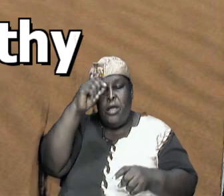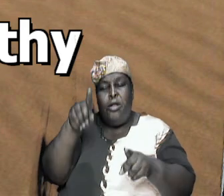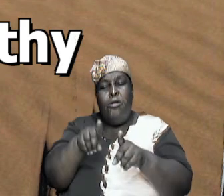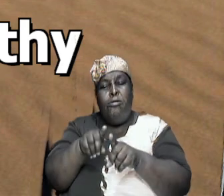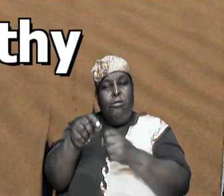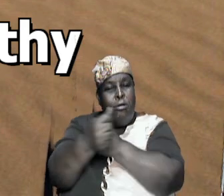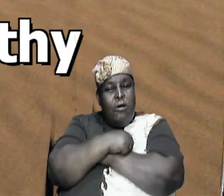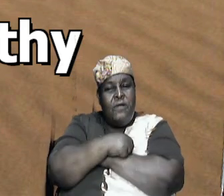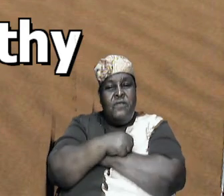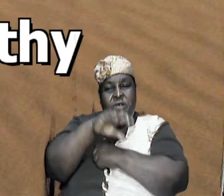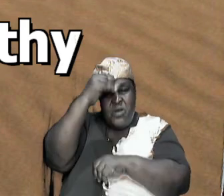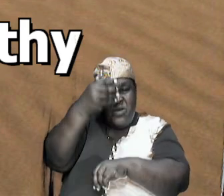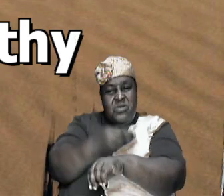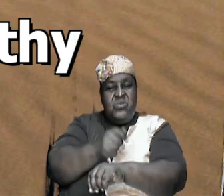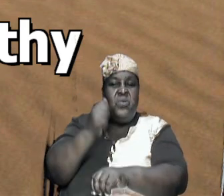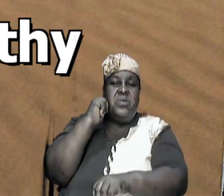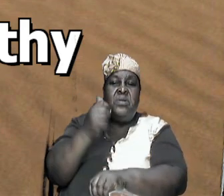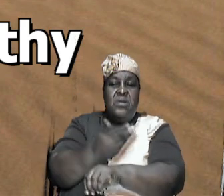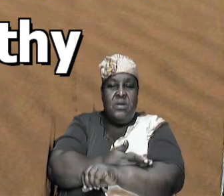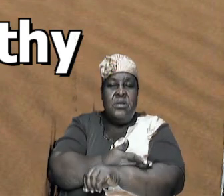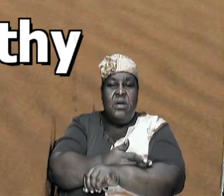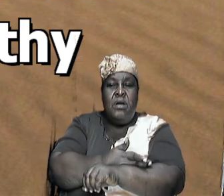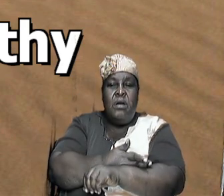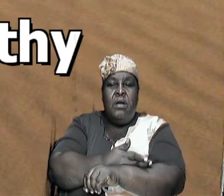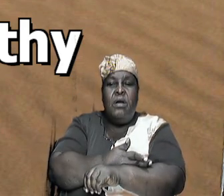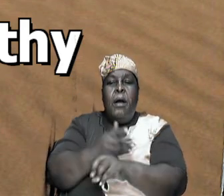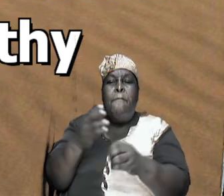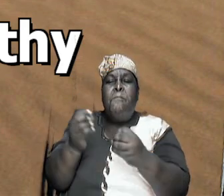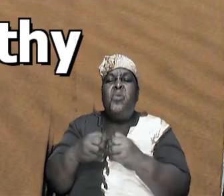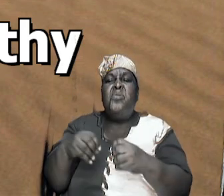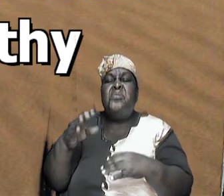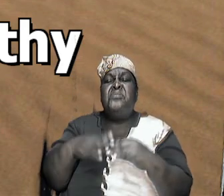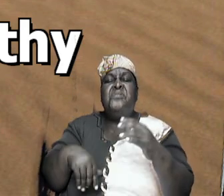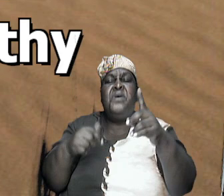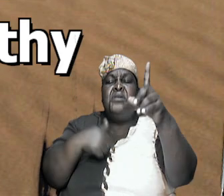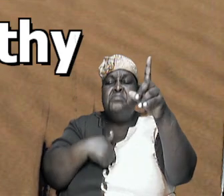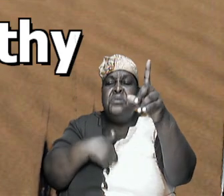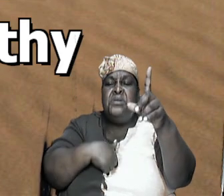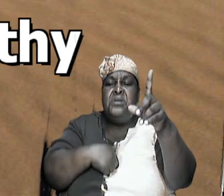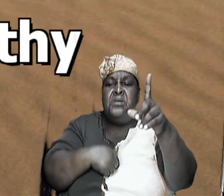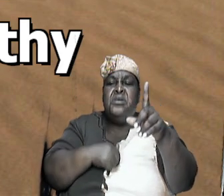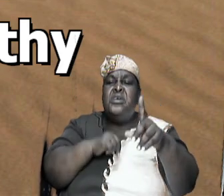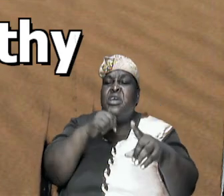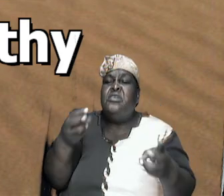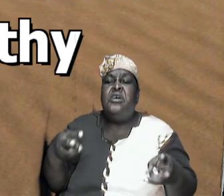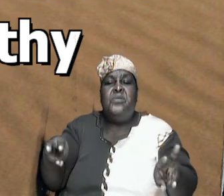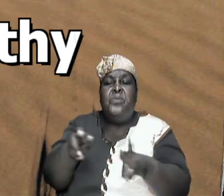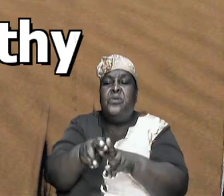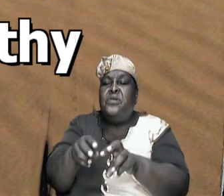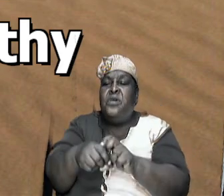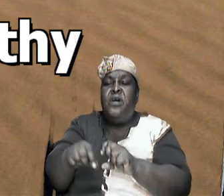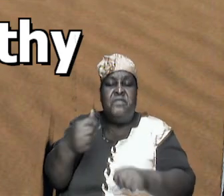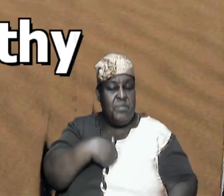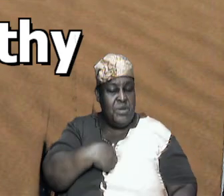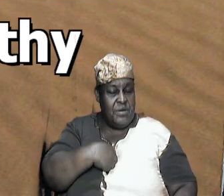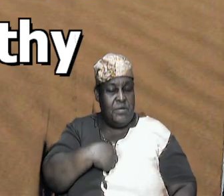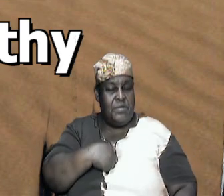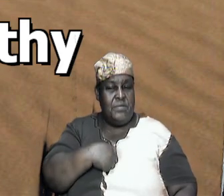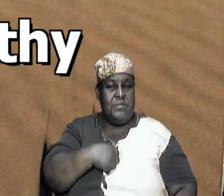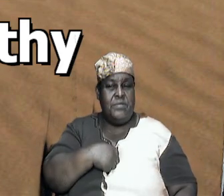daughter, you know, is not our daughter more than me, is not worthy of